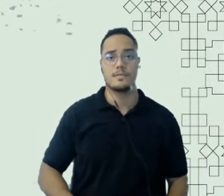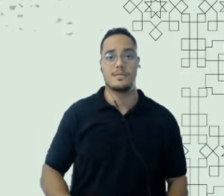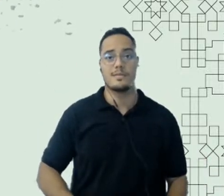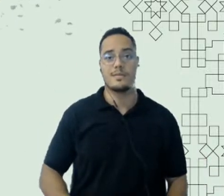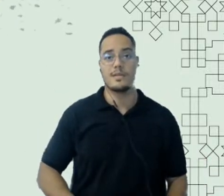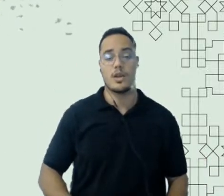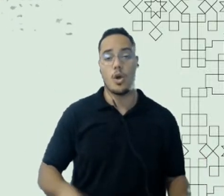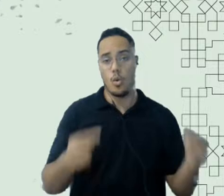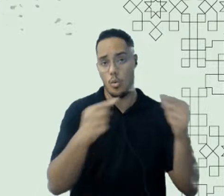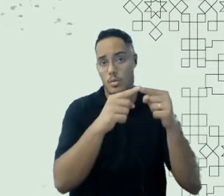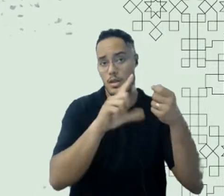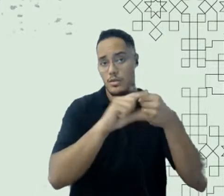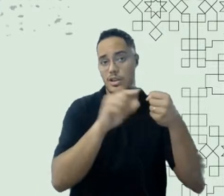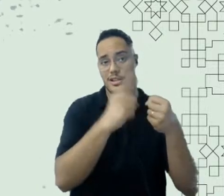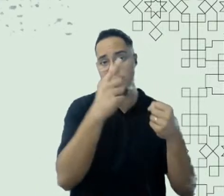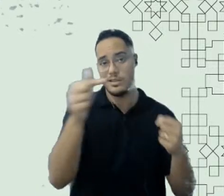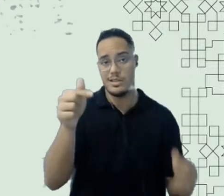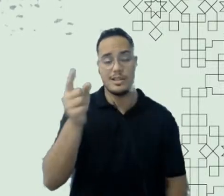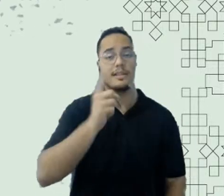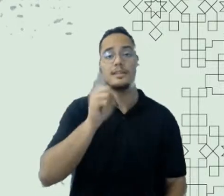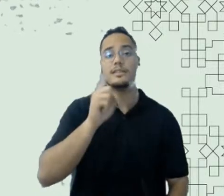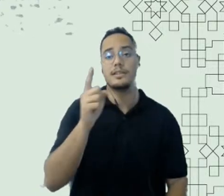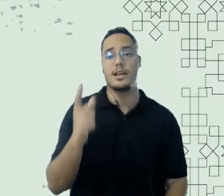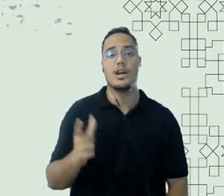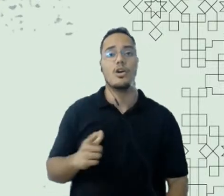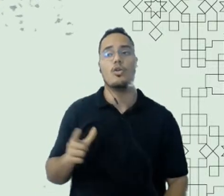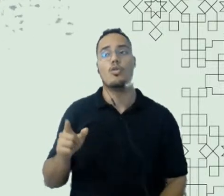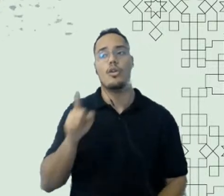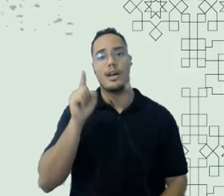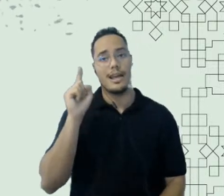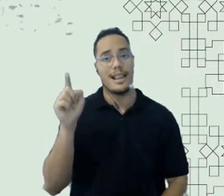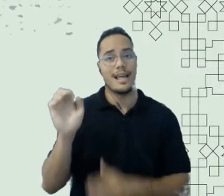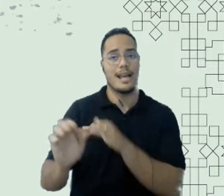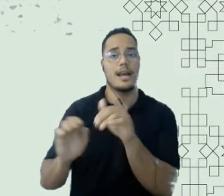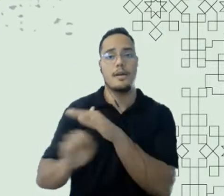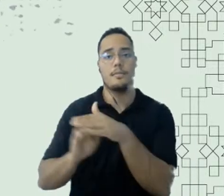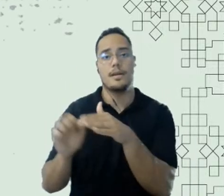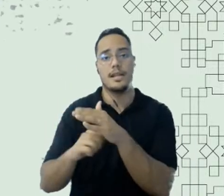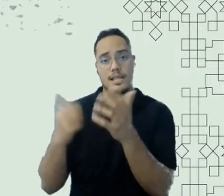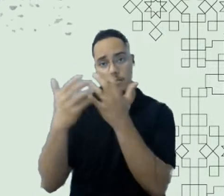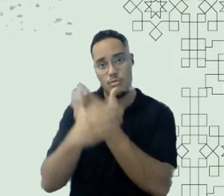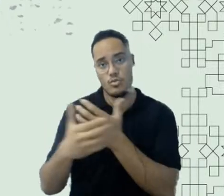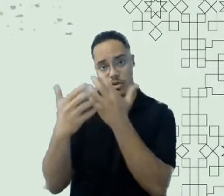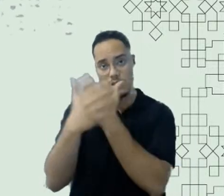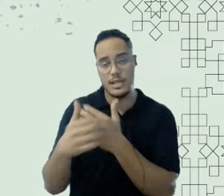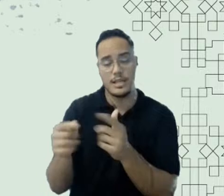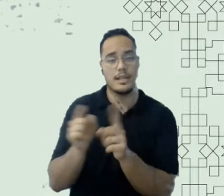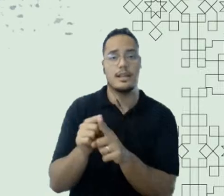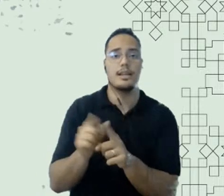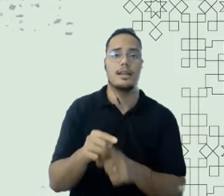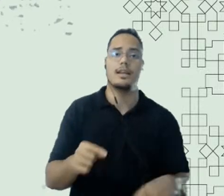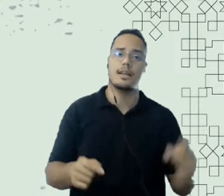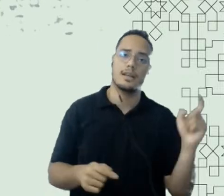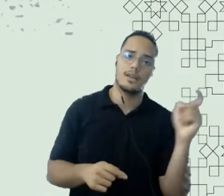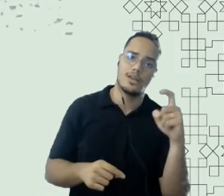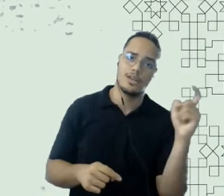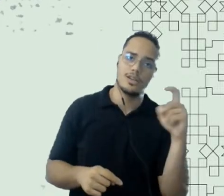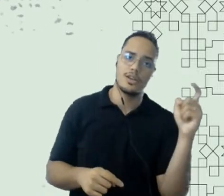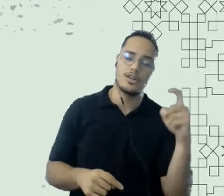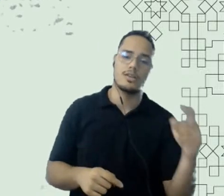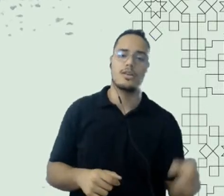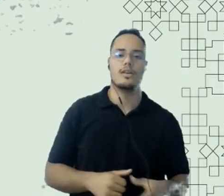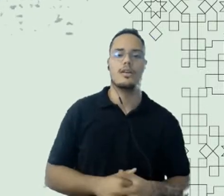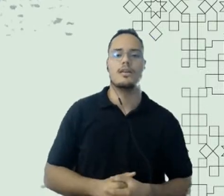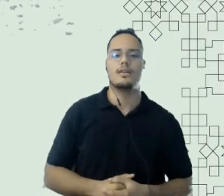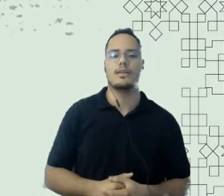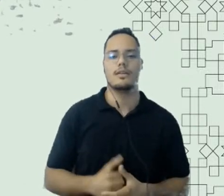music industry and one of the major in the music industry and TikTok about the licensing condition. And I know that there were